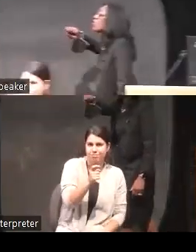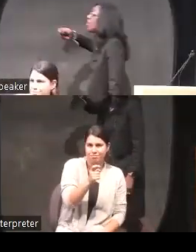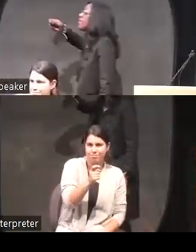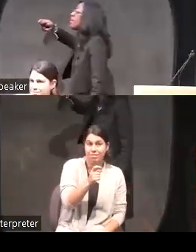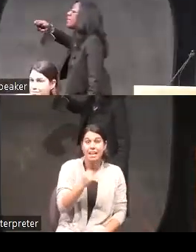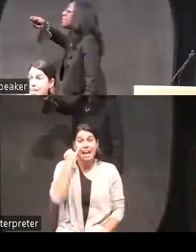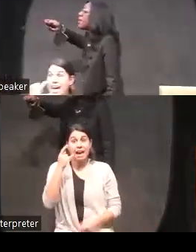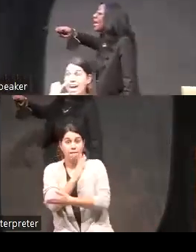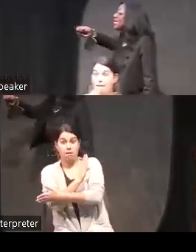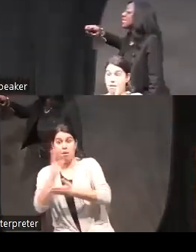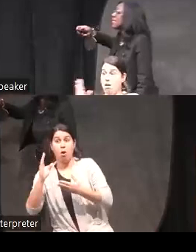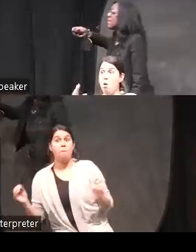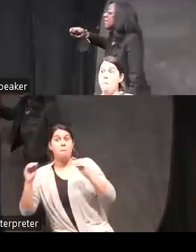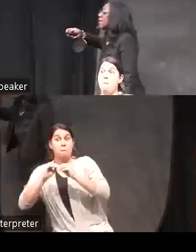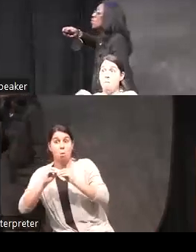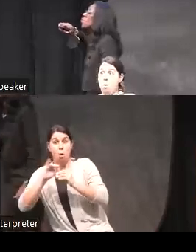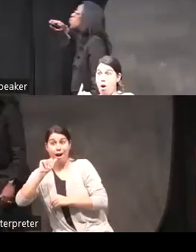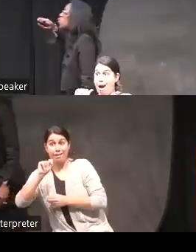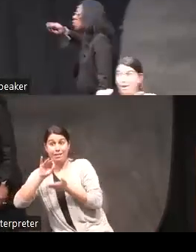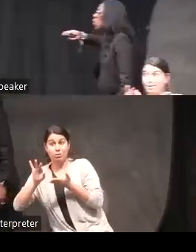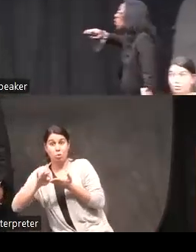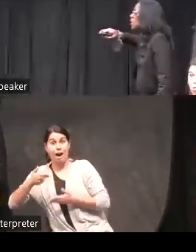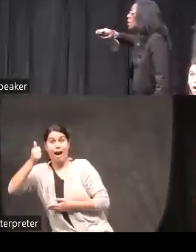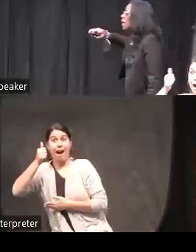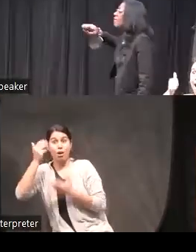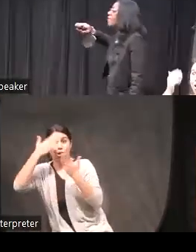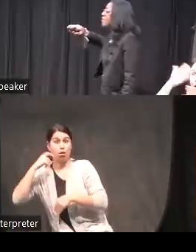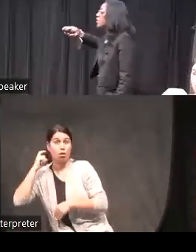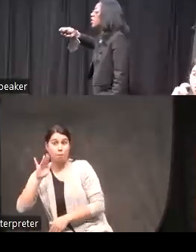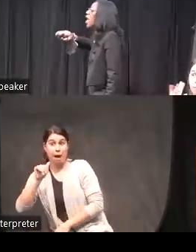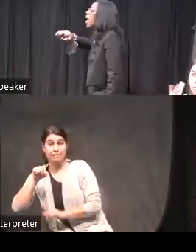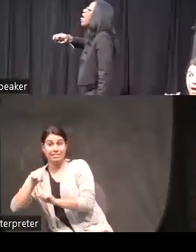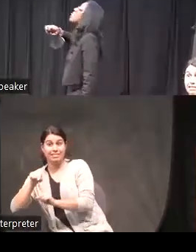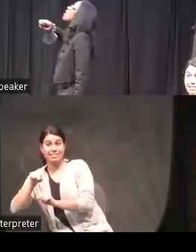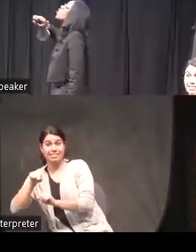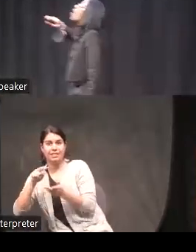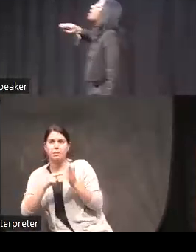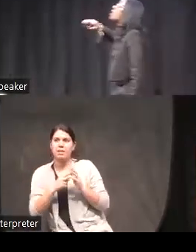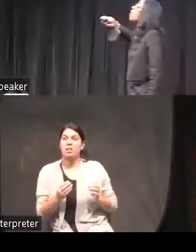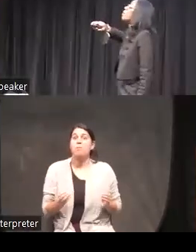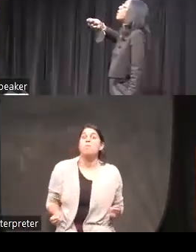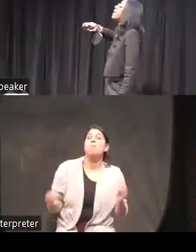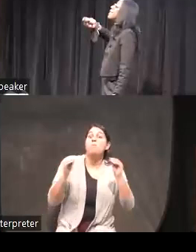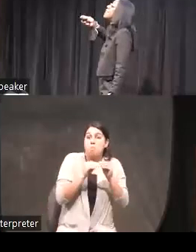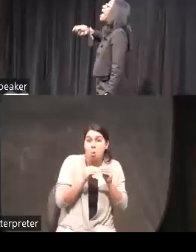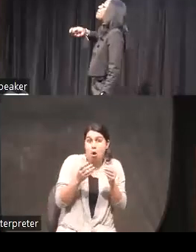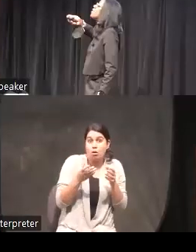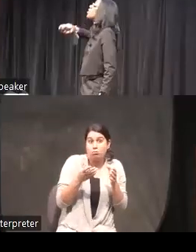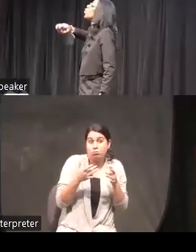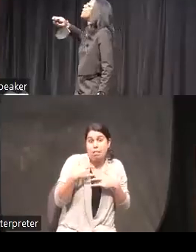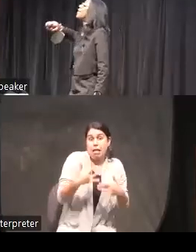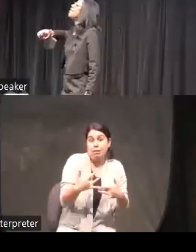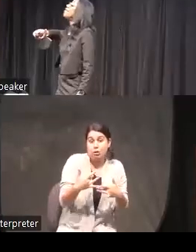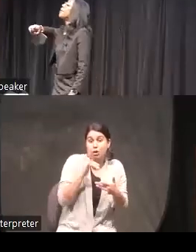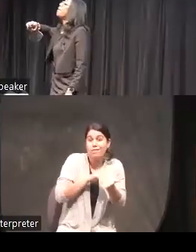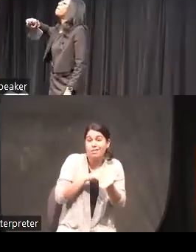the greater the implicit bias score of the physician, the greater the probability that that physician